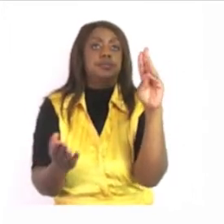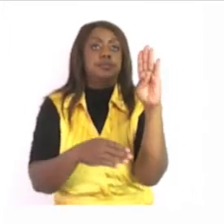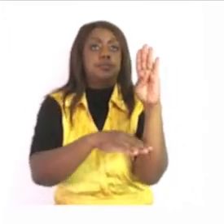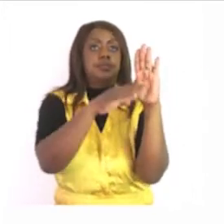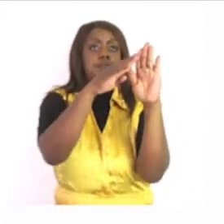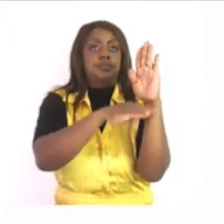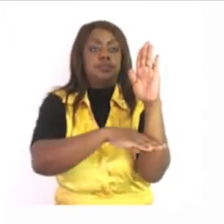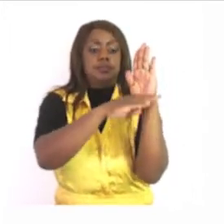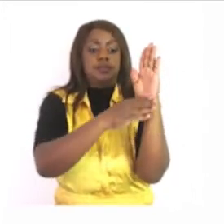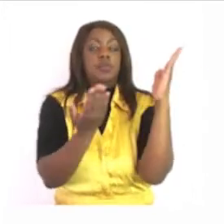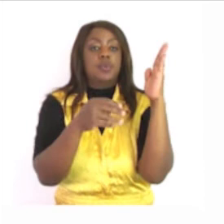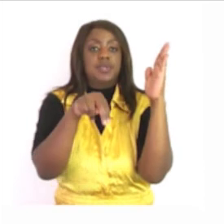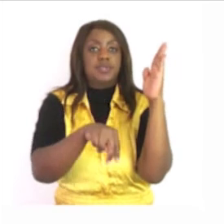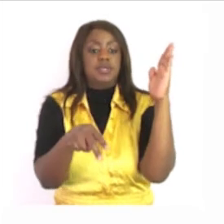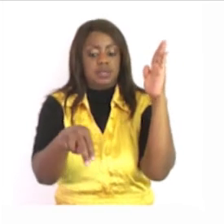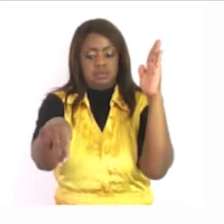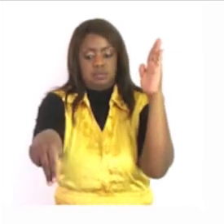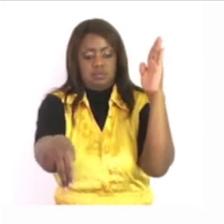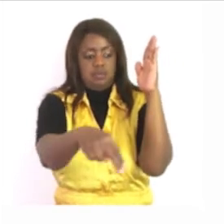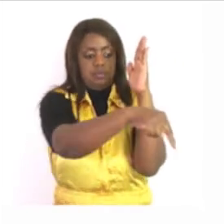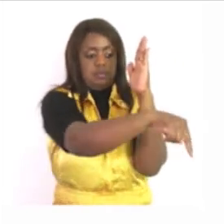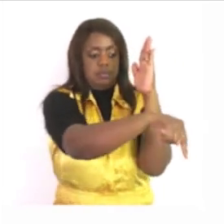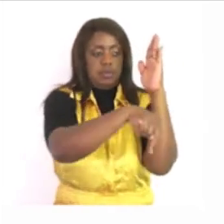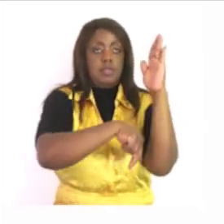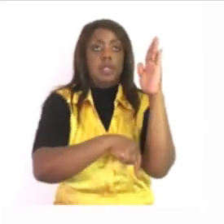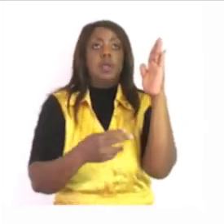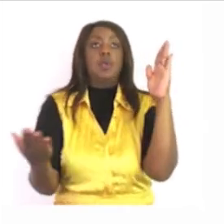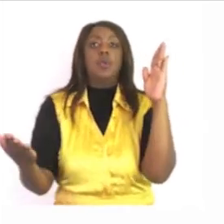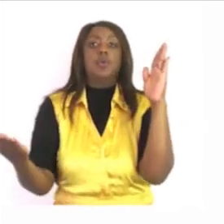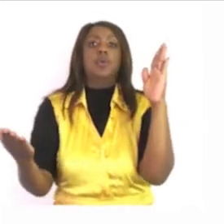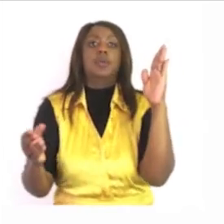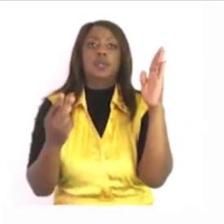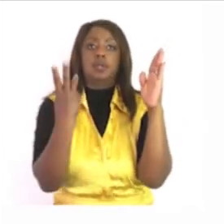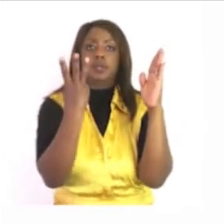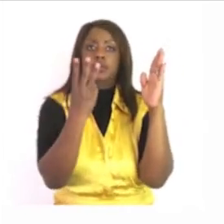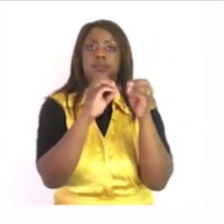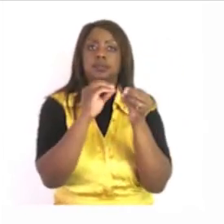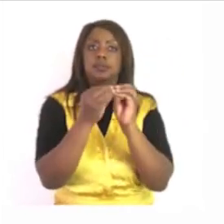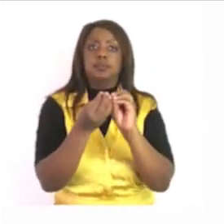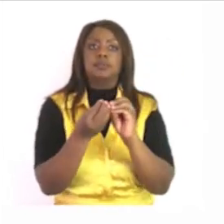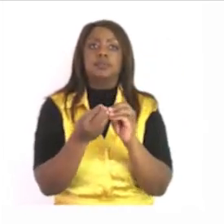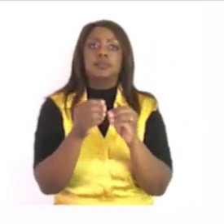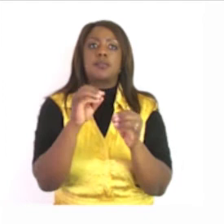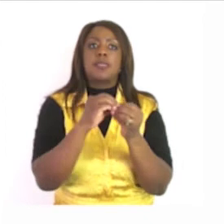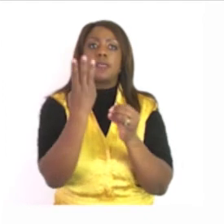whatever instrument that you have to that you have to measure? Number 4,